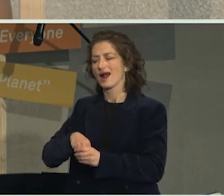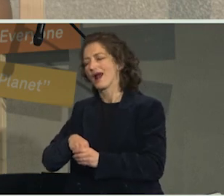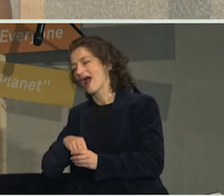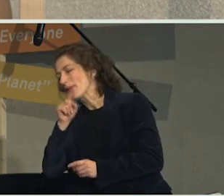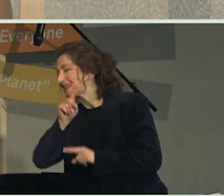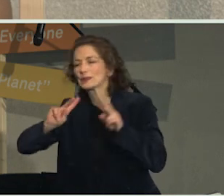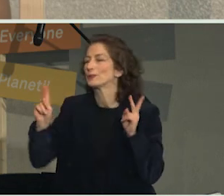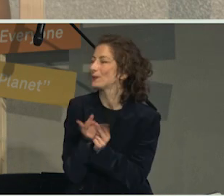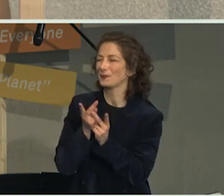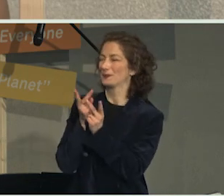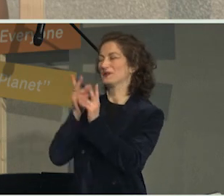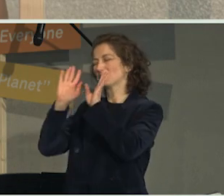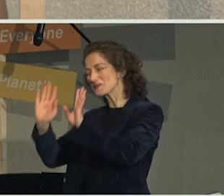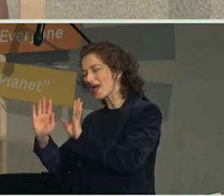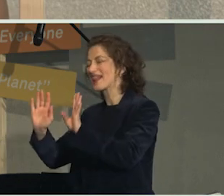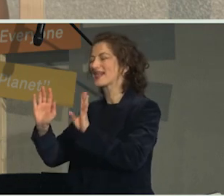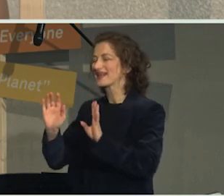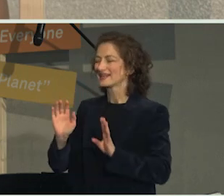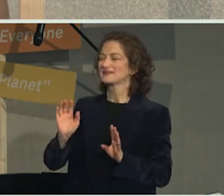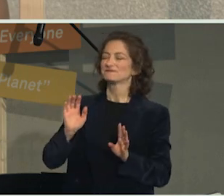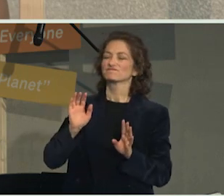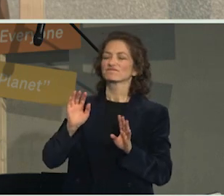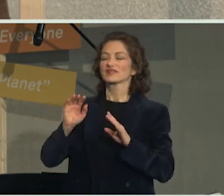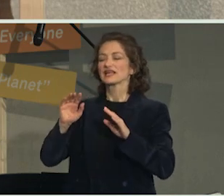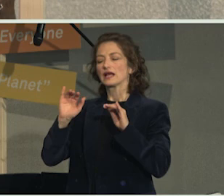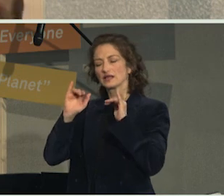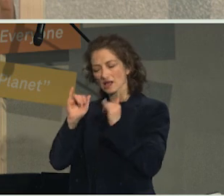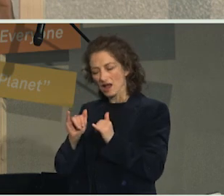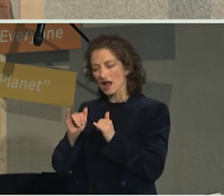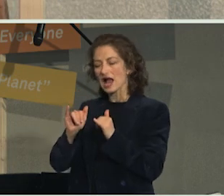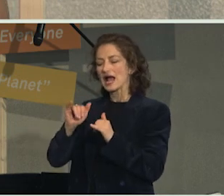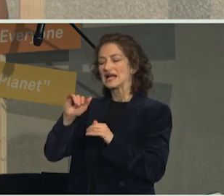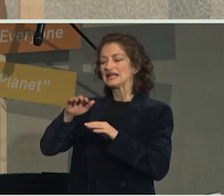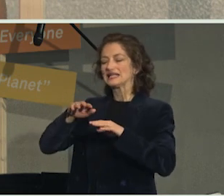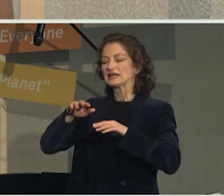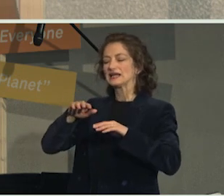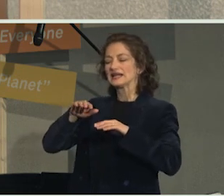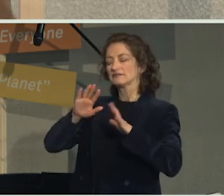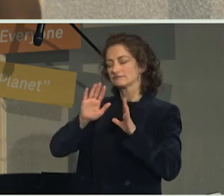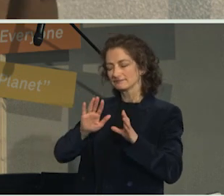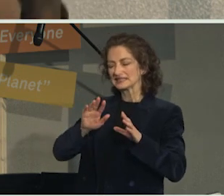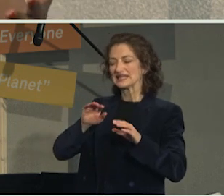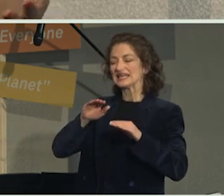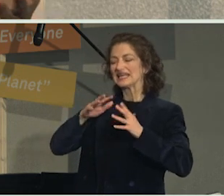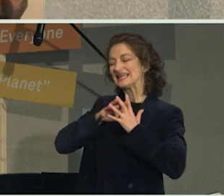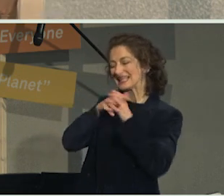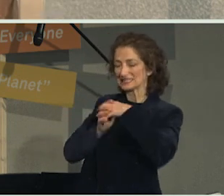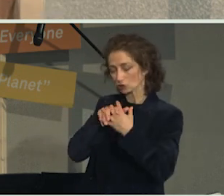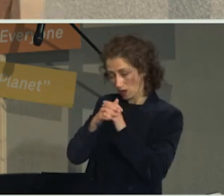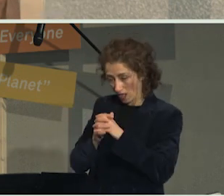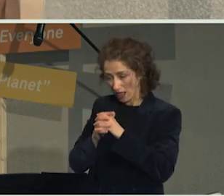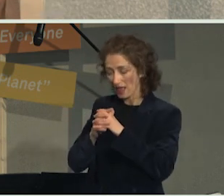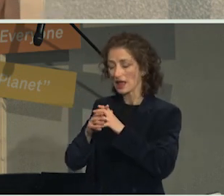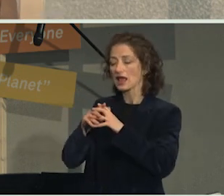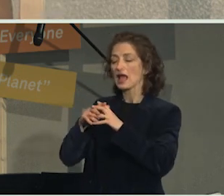that's committed to attending to intersectional forms of exclusion would probably end up being a